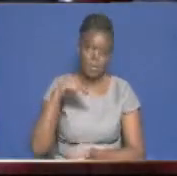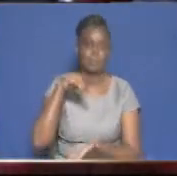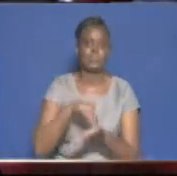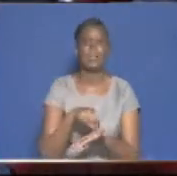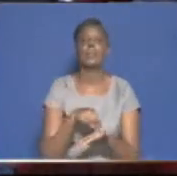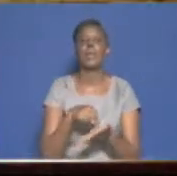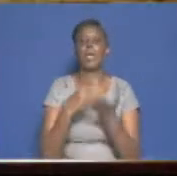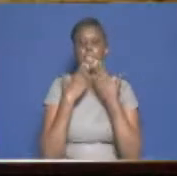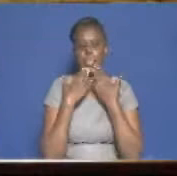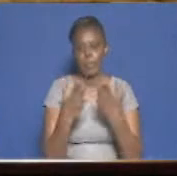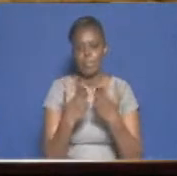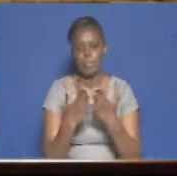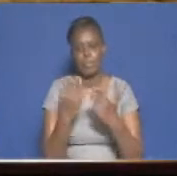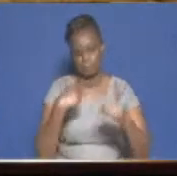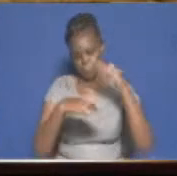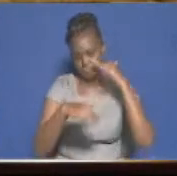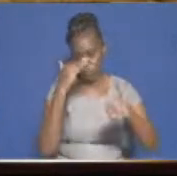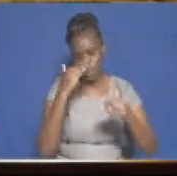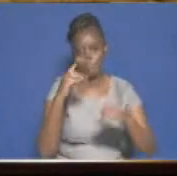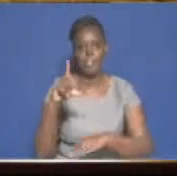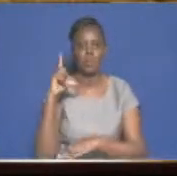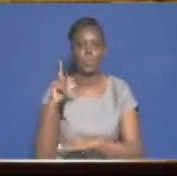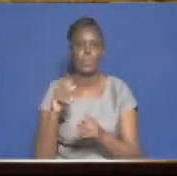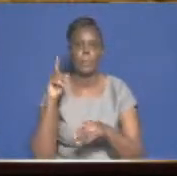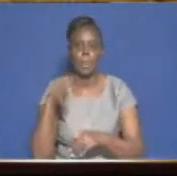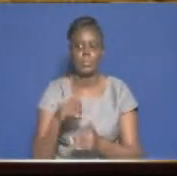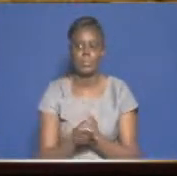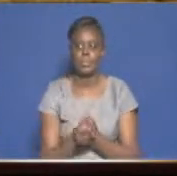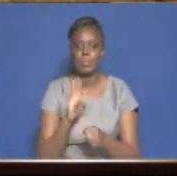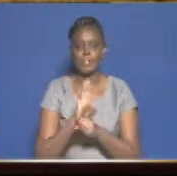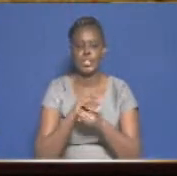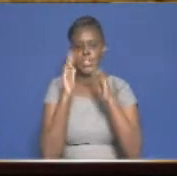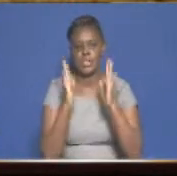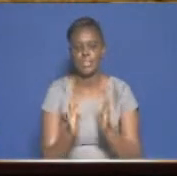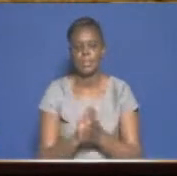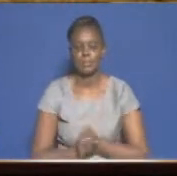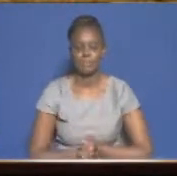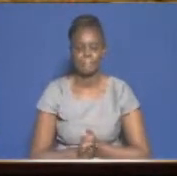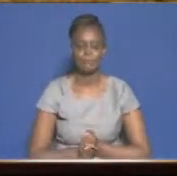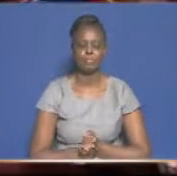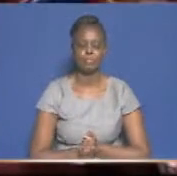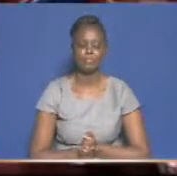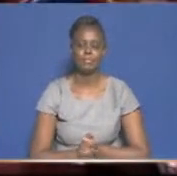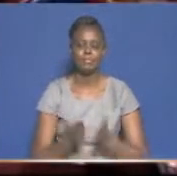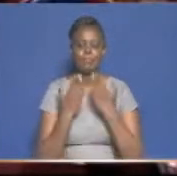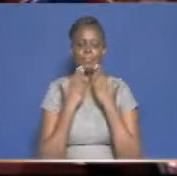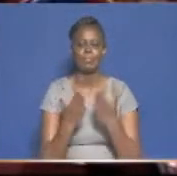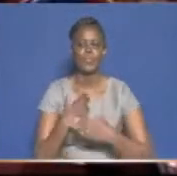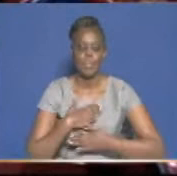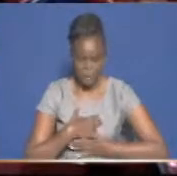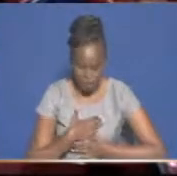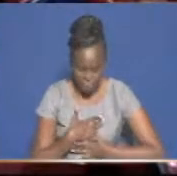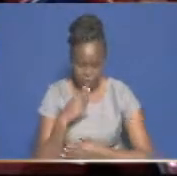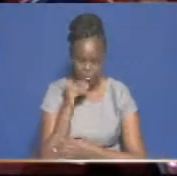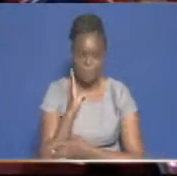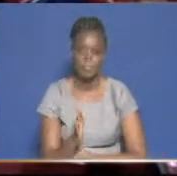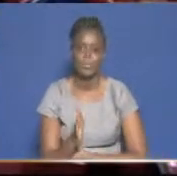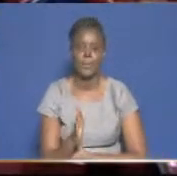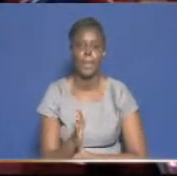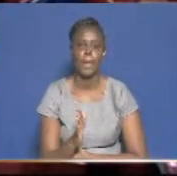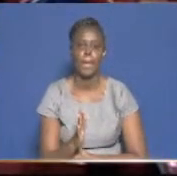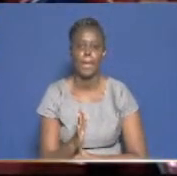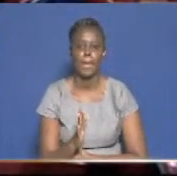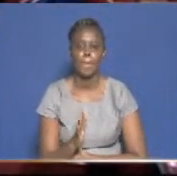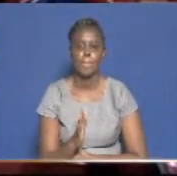Thank you. Leader Majority. Thank you. Thank you, Honorable Speaker.